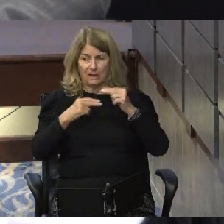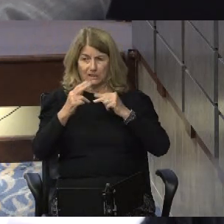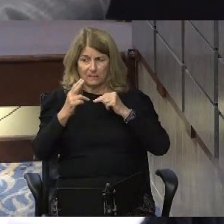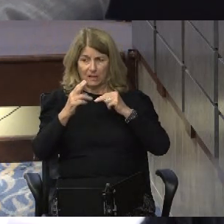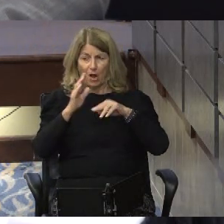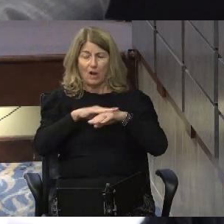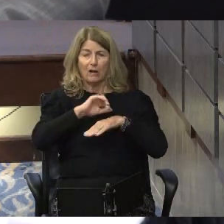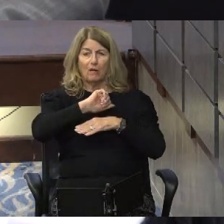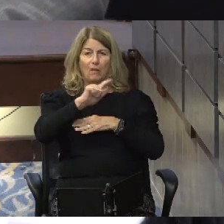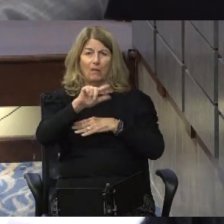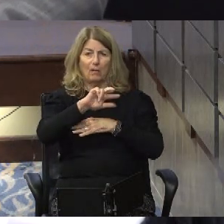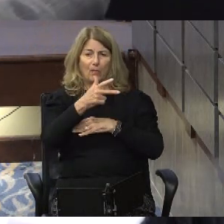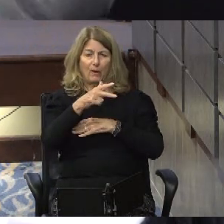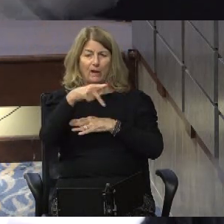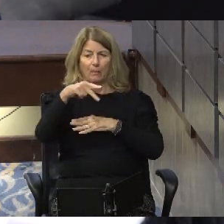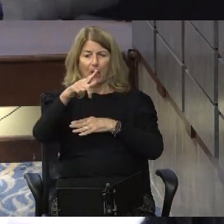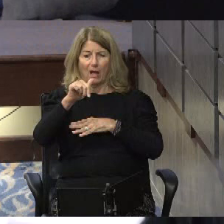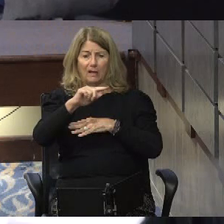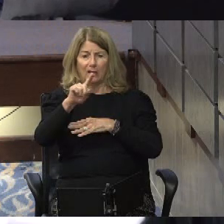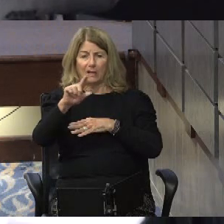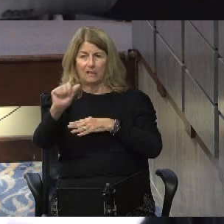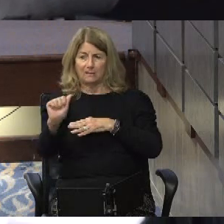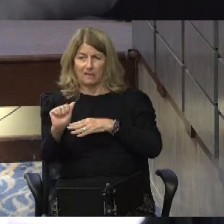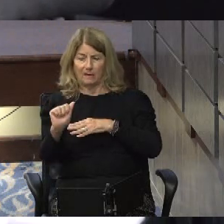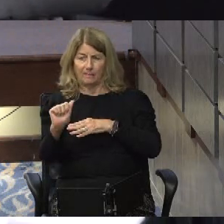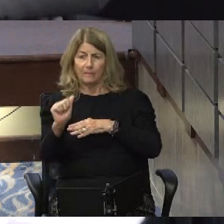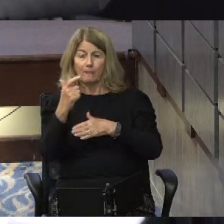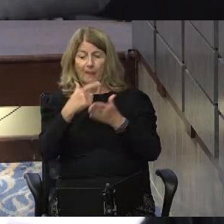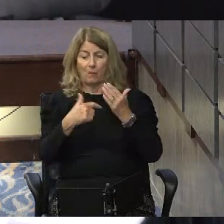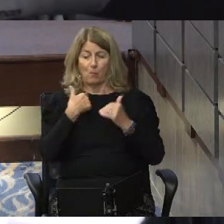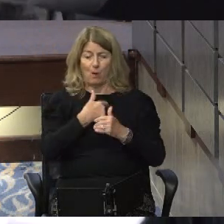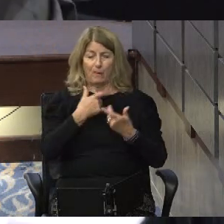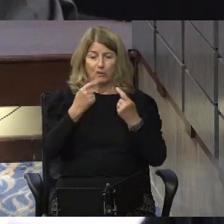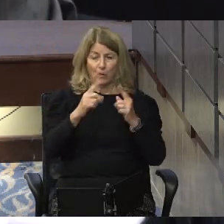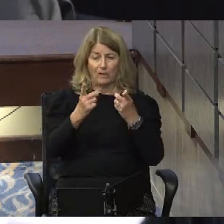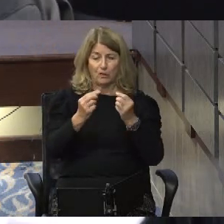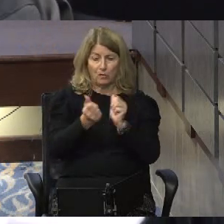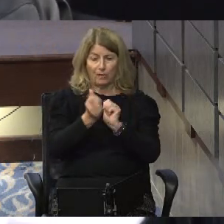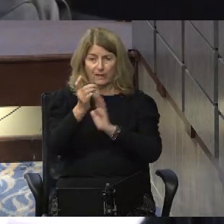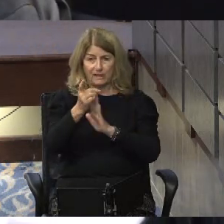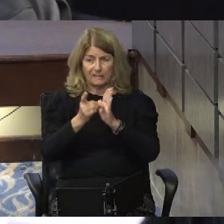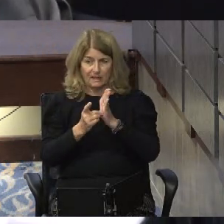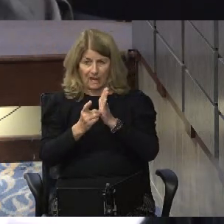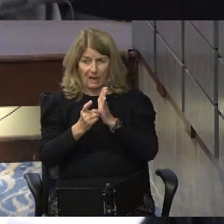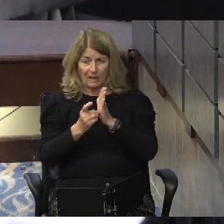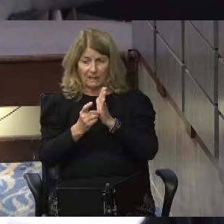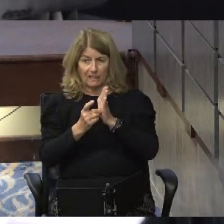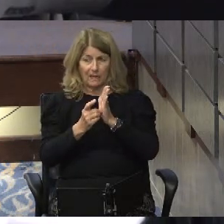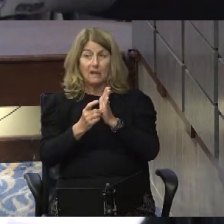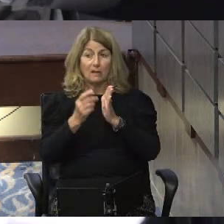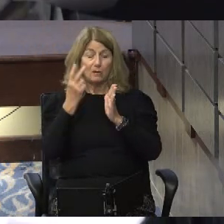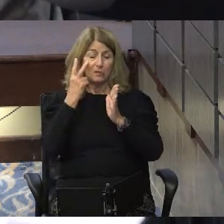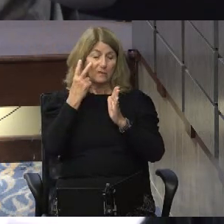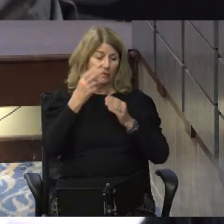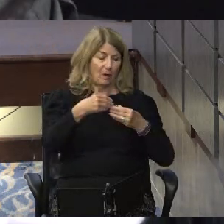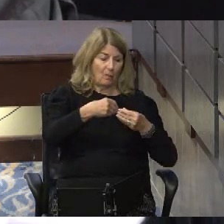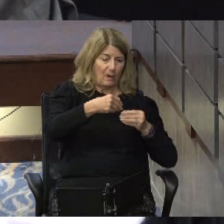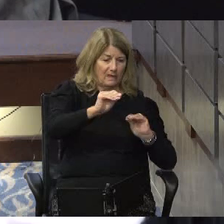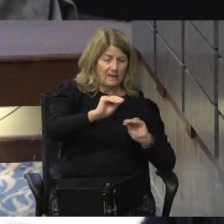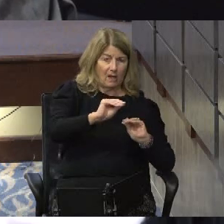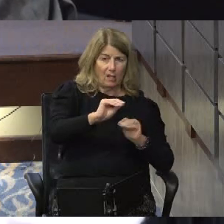3 sides of the plaza. So what we've tried to do through the design, and you kind of see this along the retail space, is to try